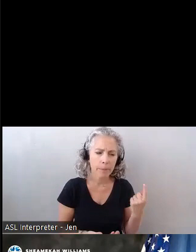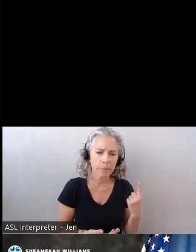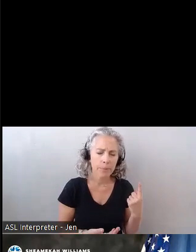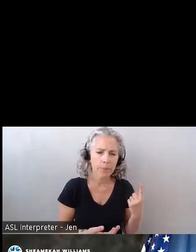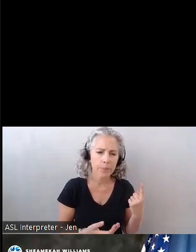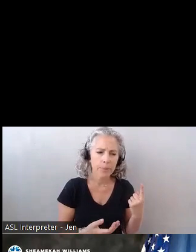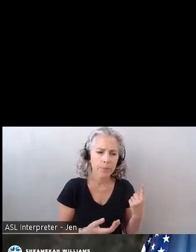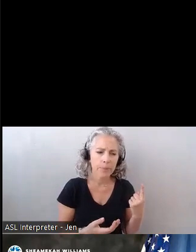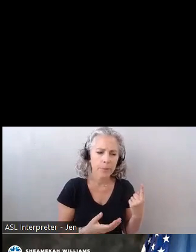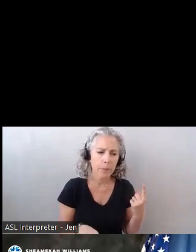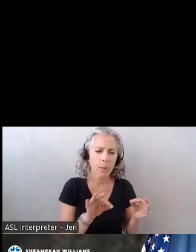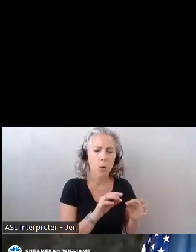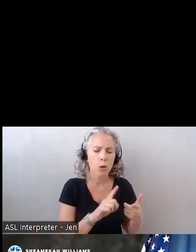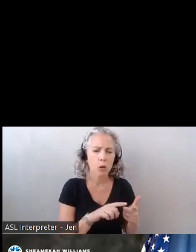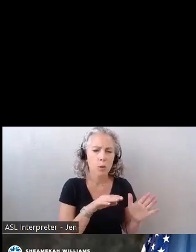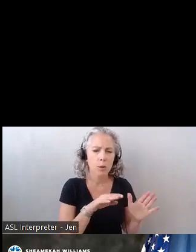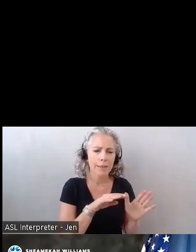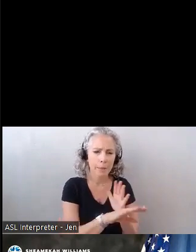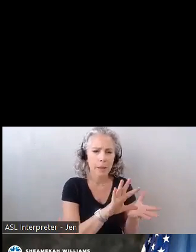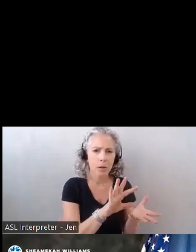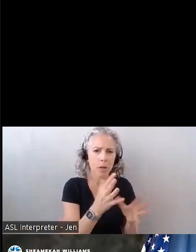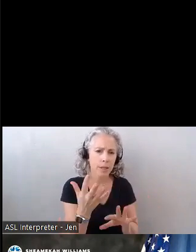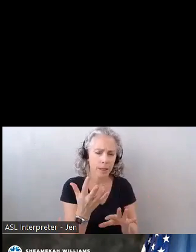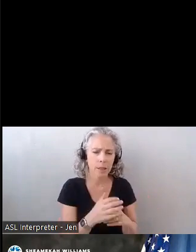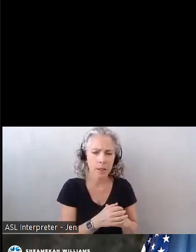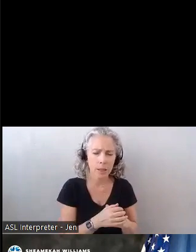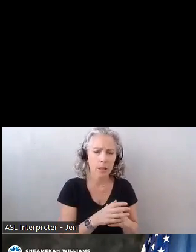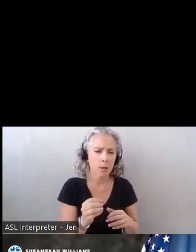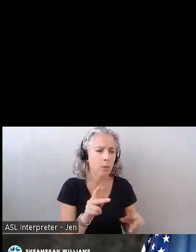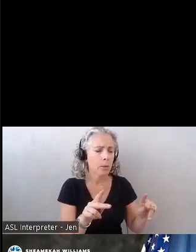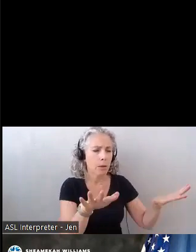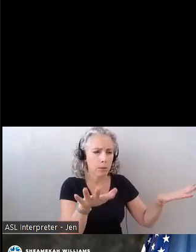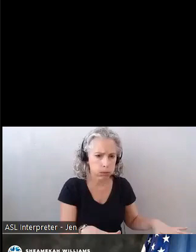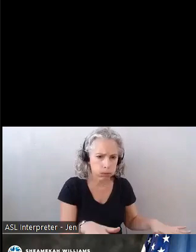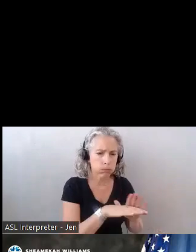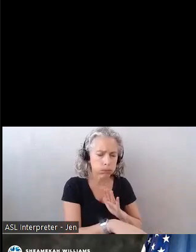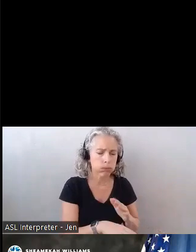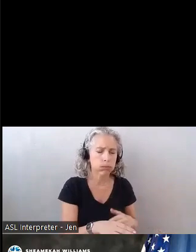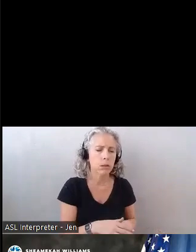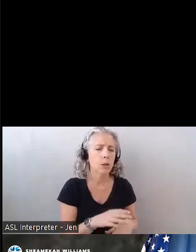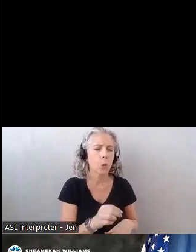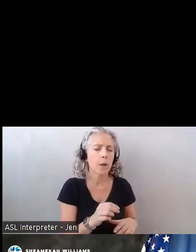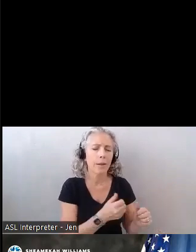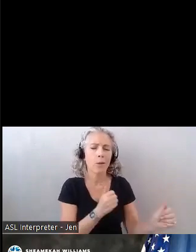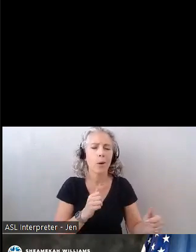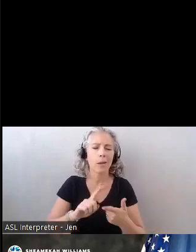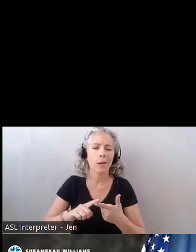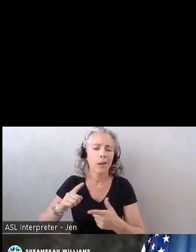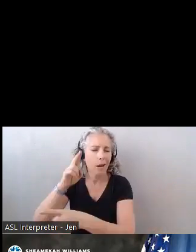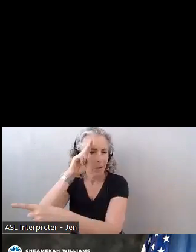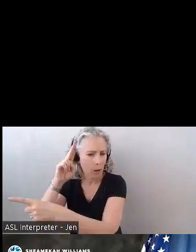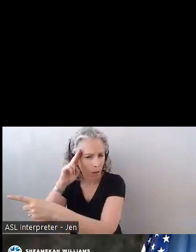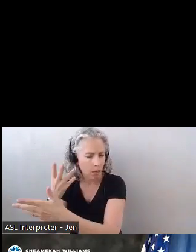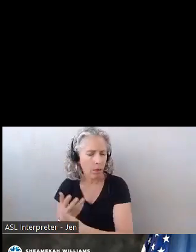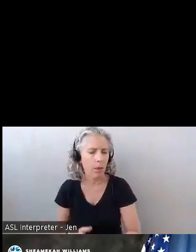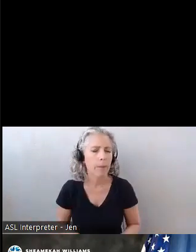of really stabilizing the crisis and working through the crisis so that we can keep those young people at lower levels of care. And then also support occurs in the home and in